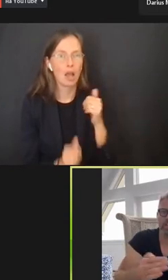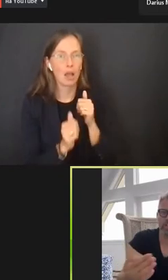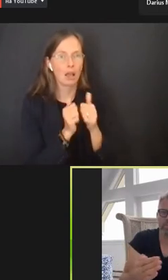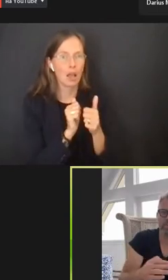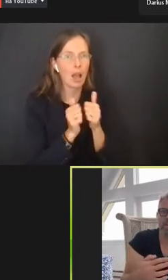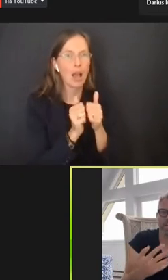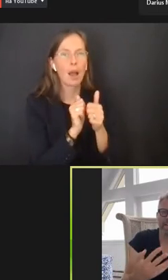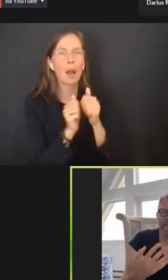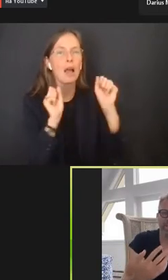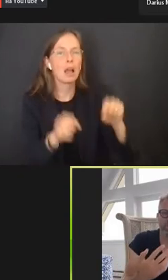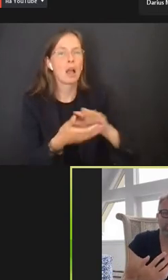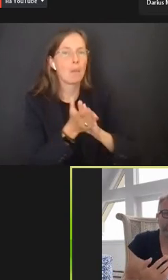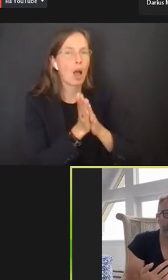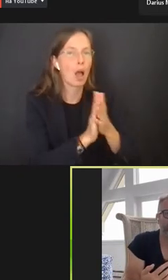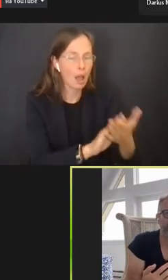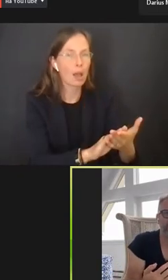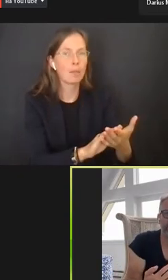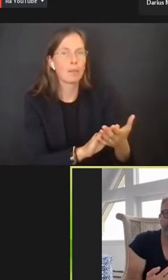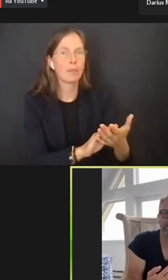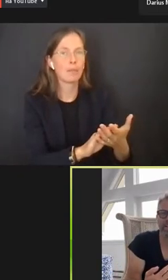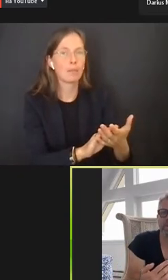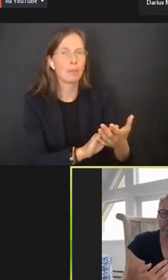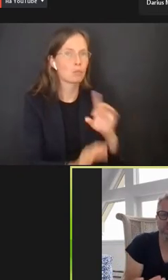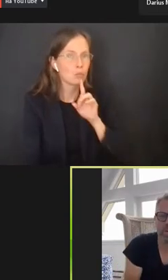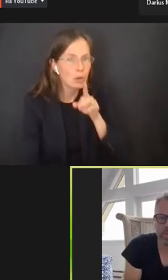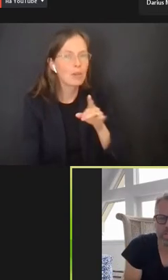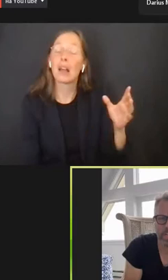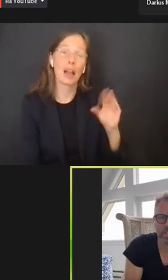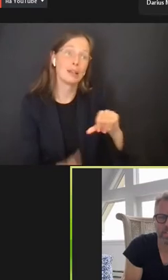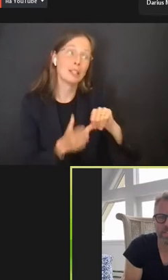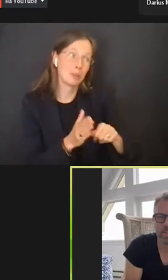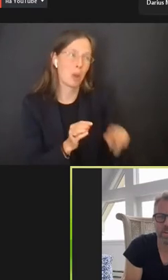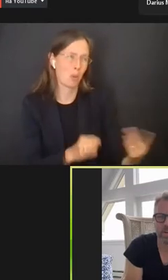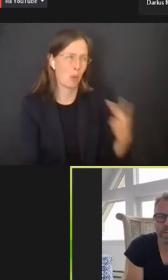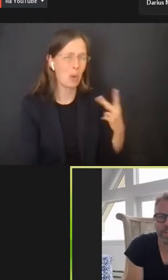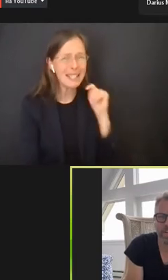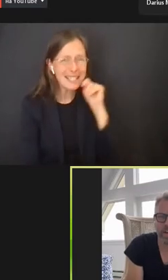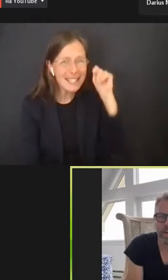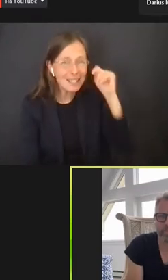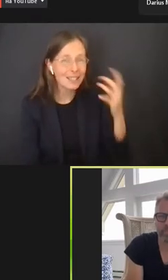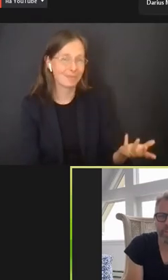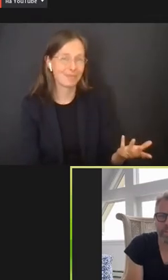veer into actual, like, especially when we were teens, you know,